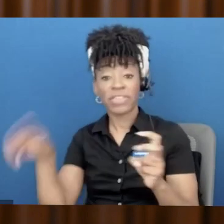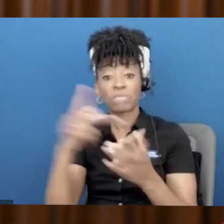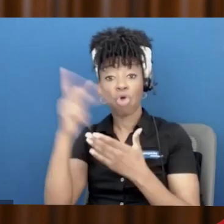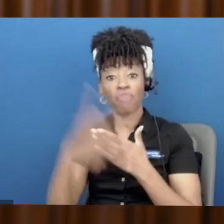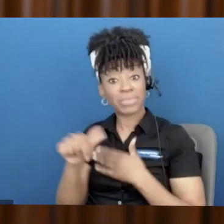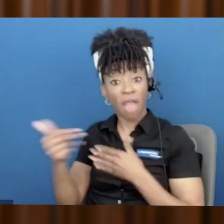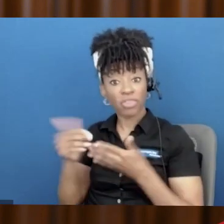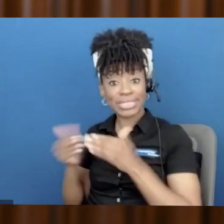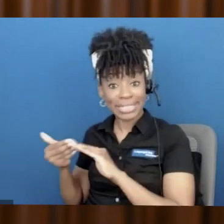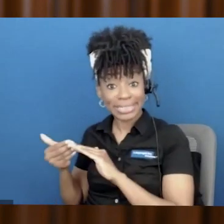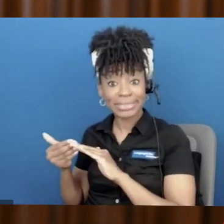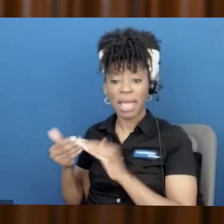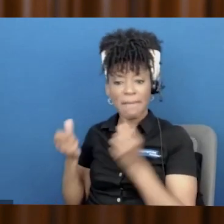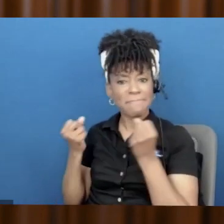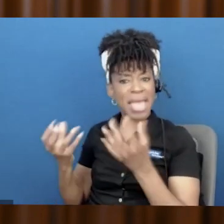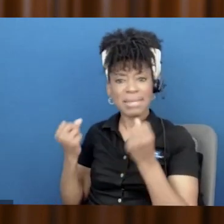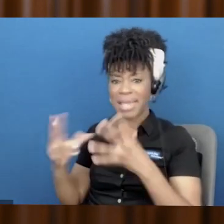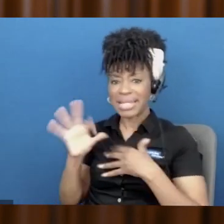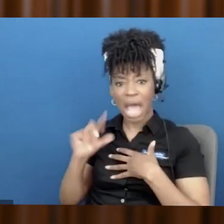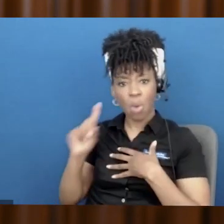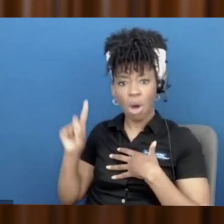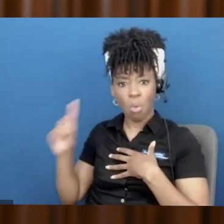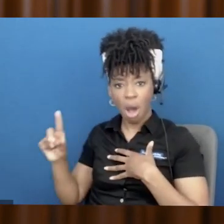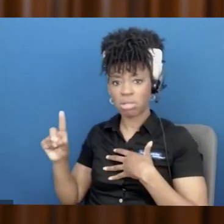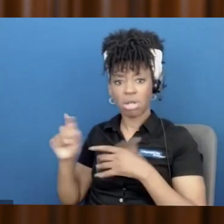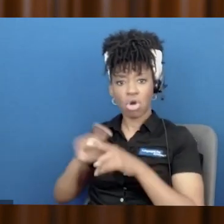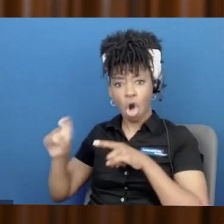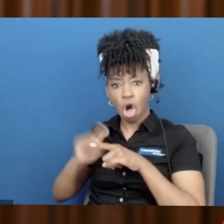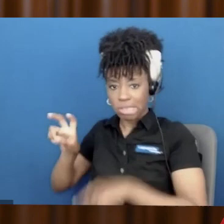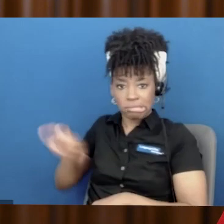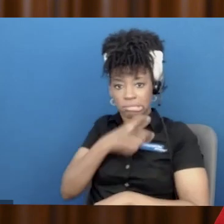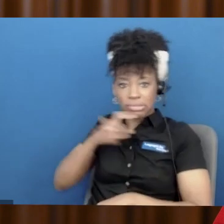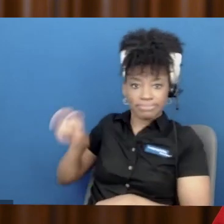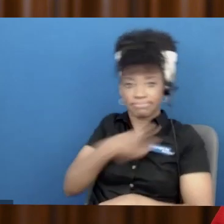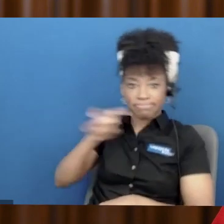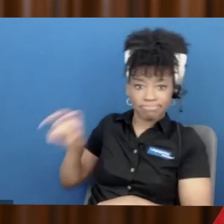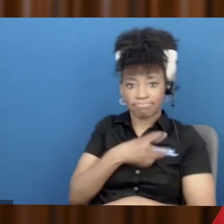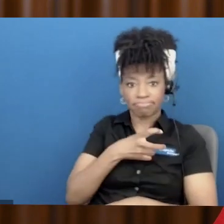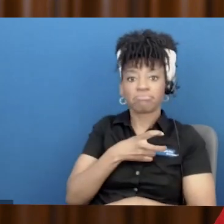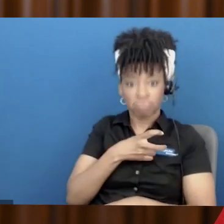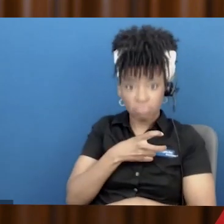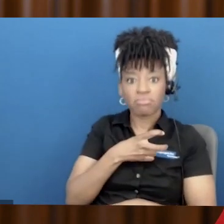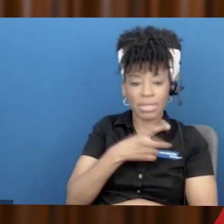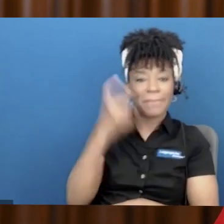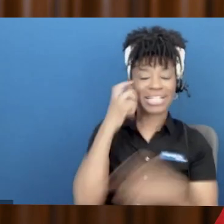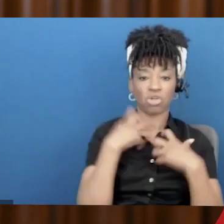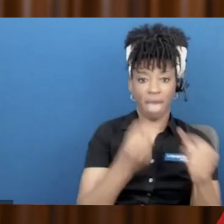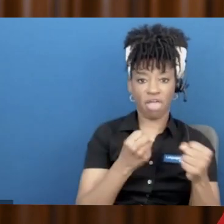lifted thousands of calls off of police, saving money and providing better outcomes for those with mental health